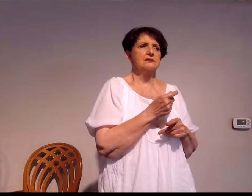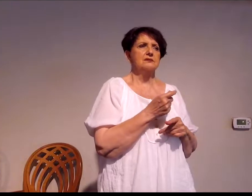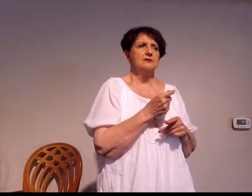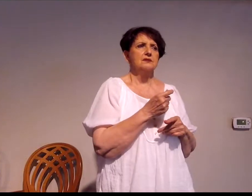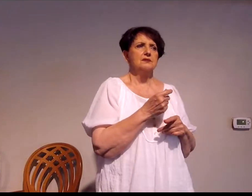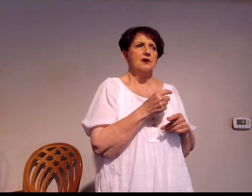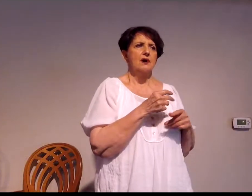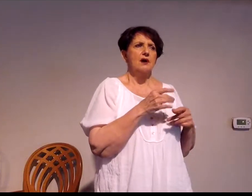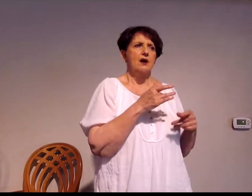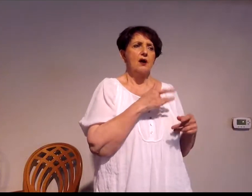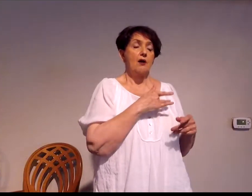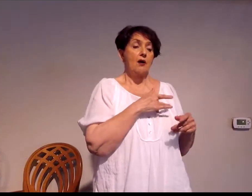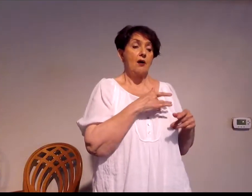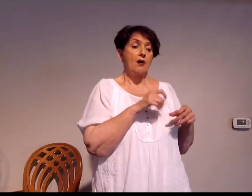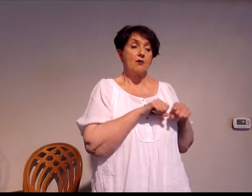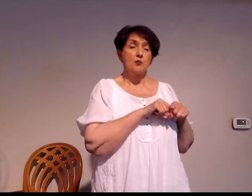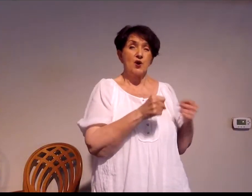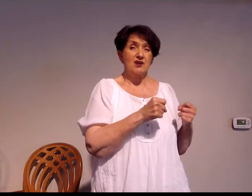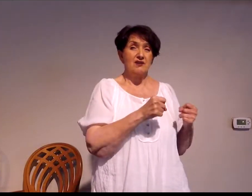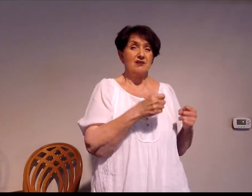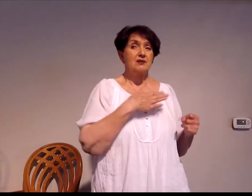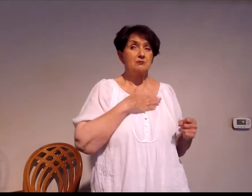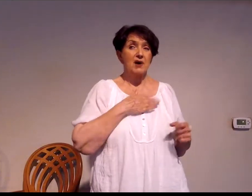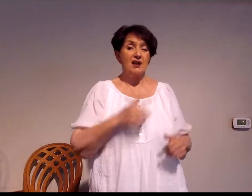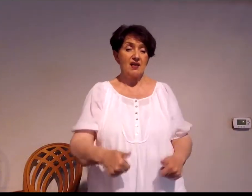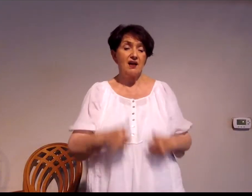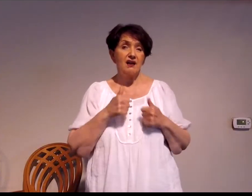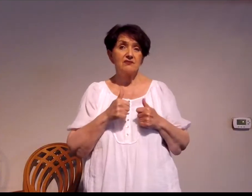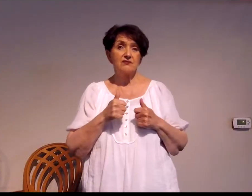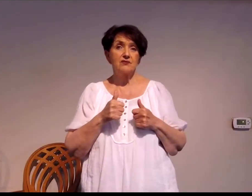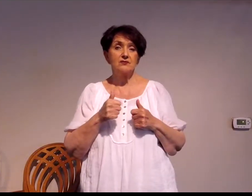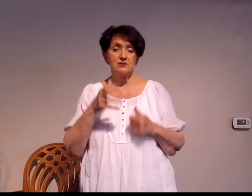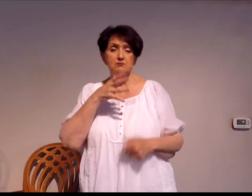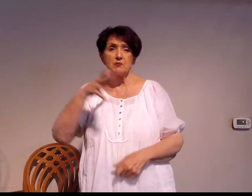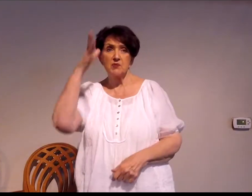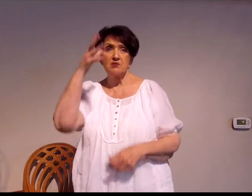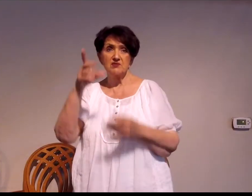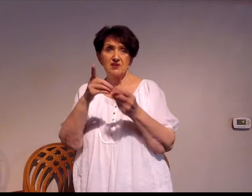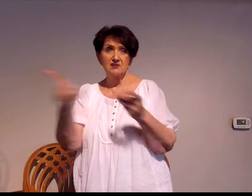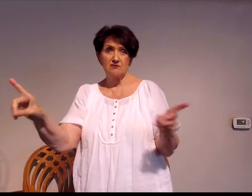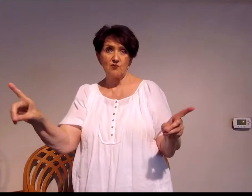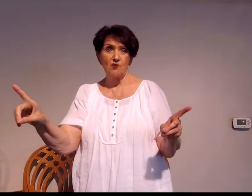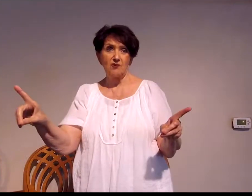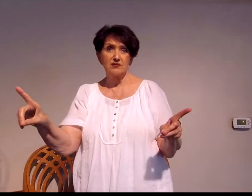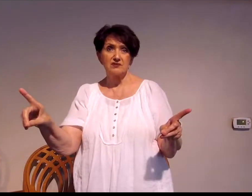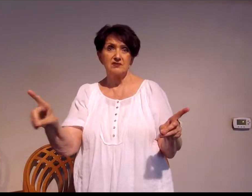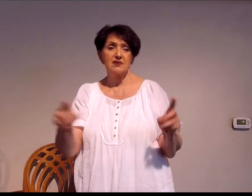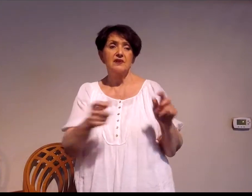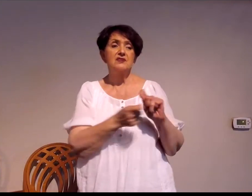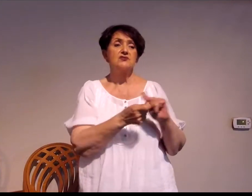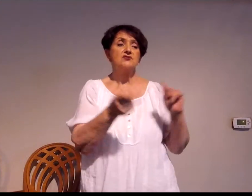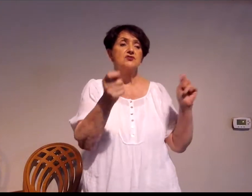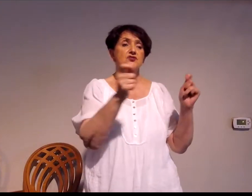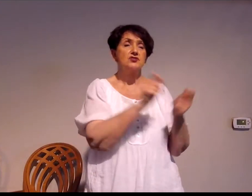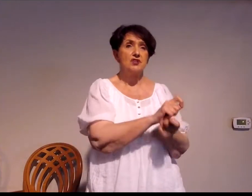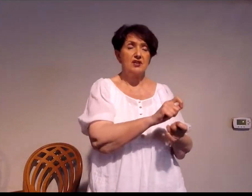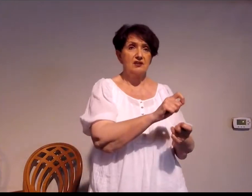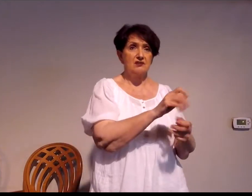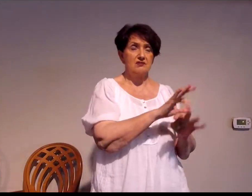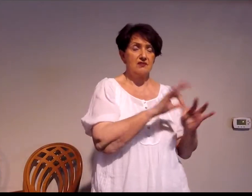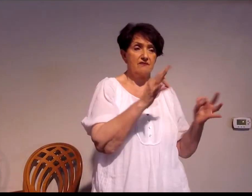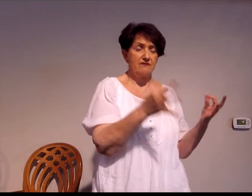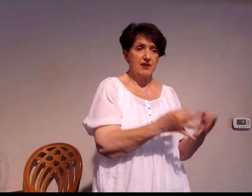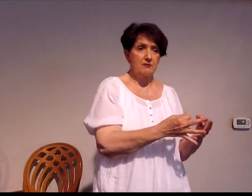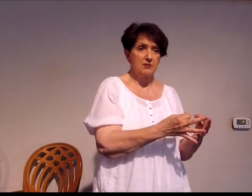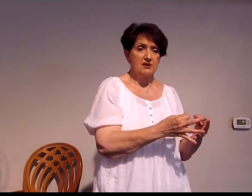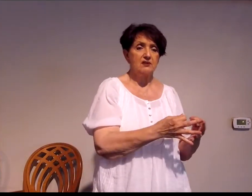romantic love is when my parents got divorced and how significantly that shifted the family dynamics and the